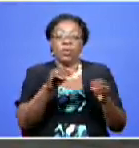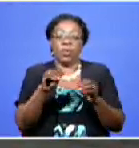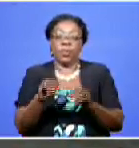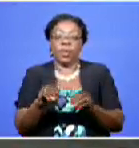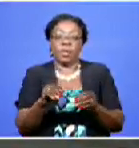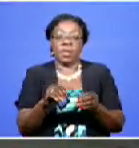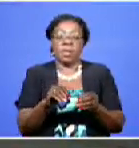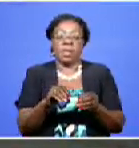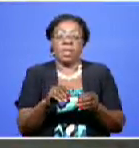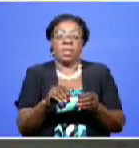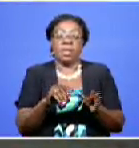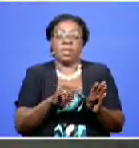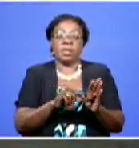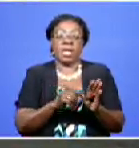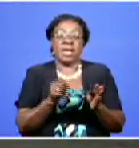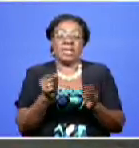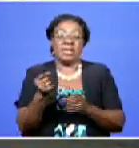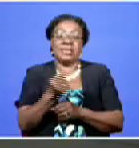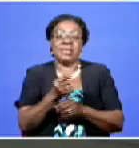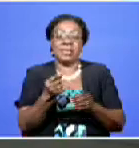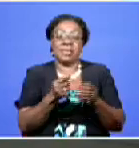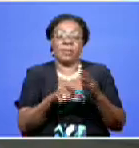put the mechanism, the systems in place